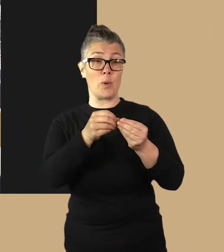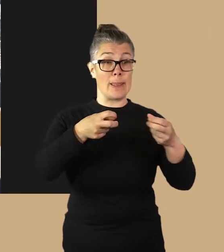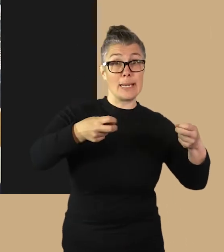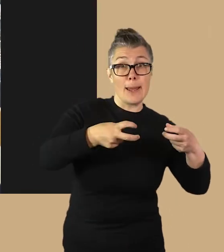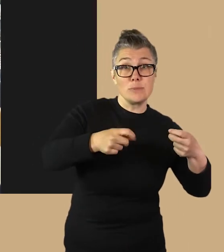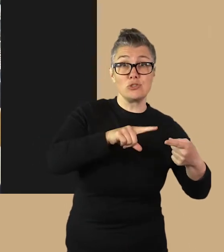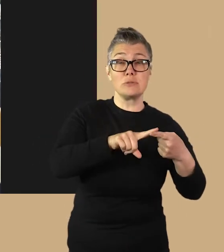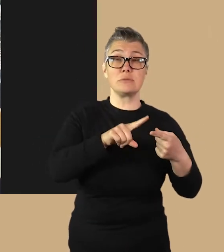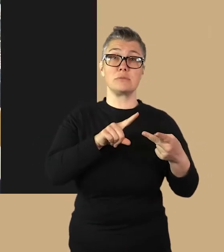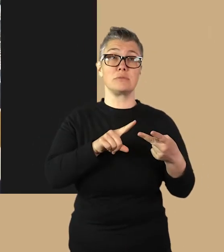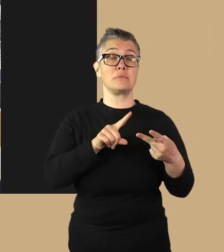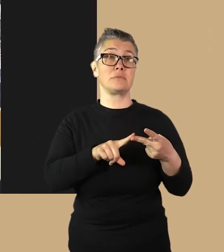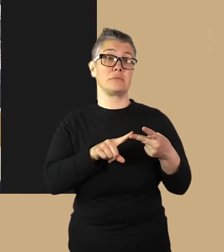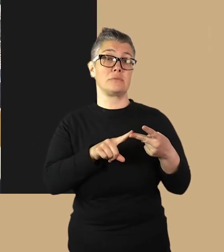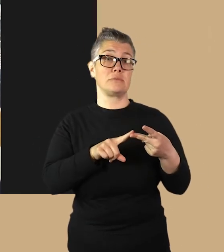or